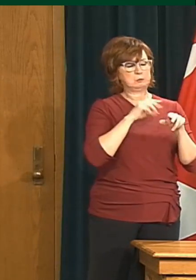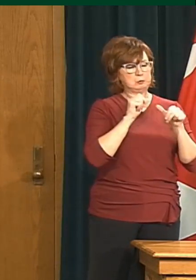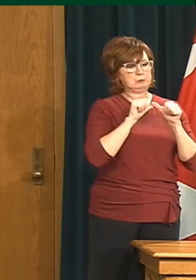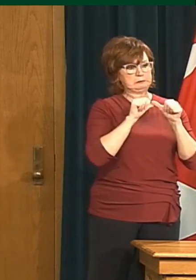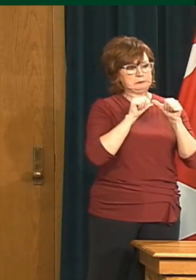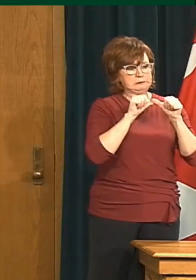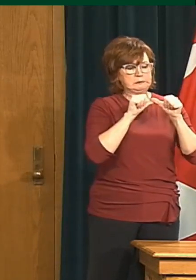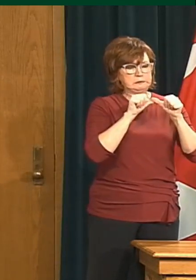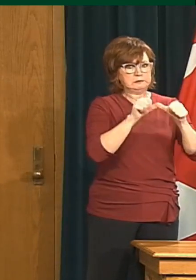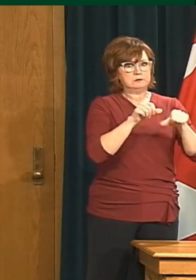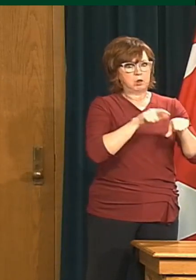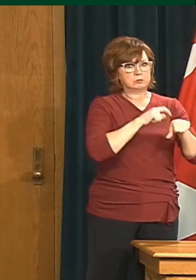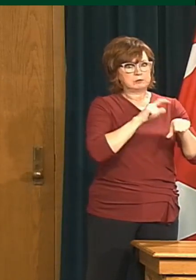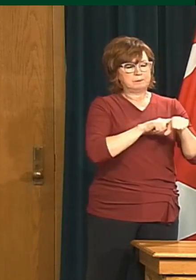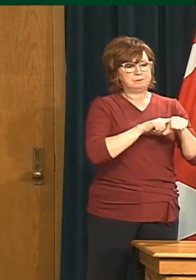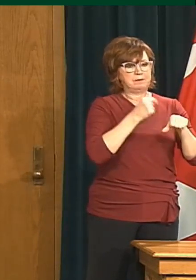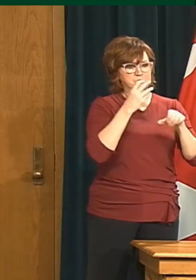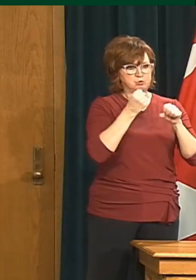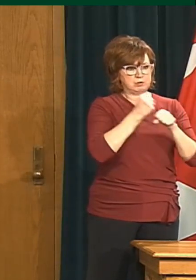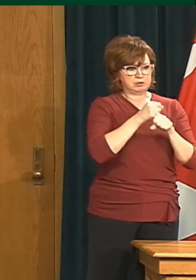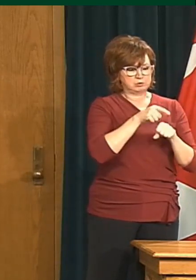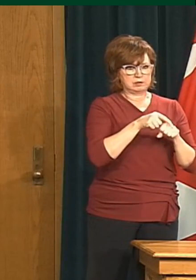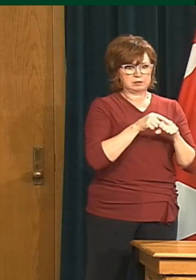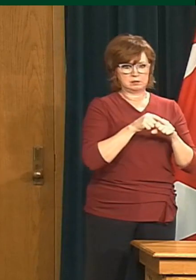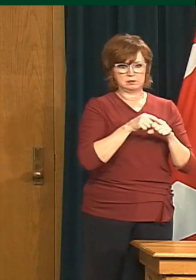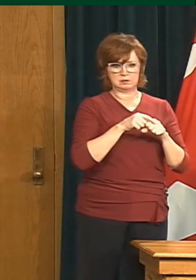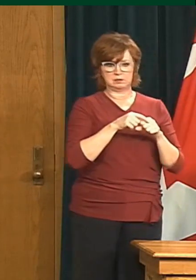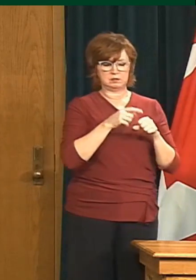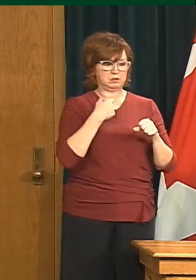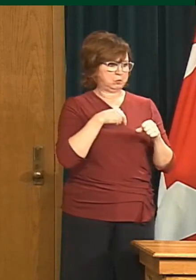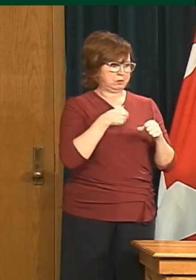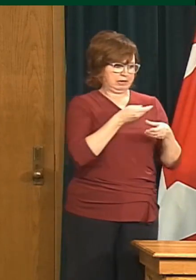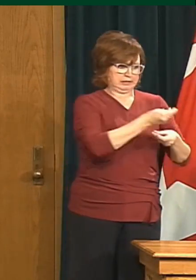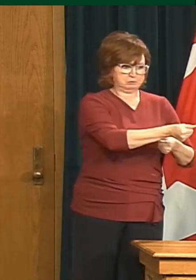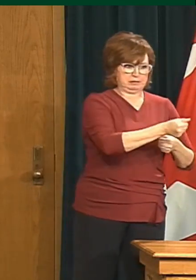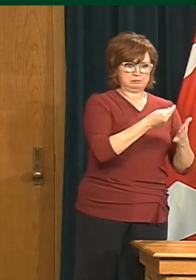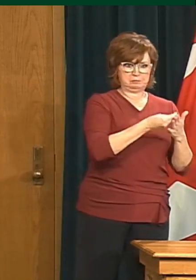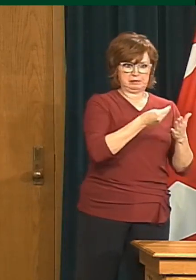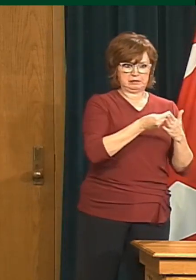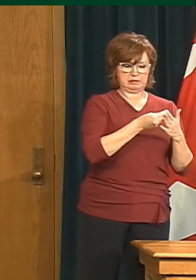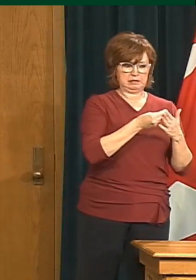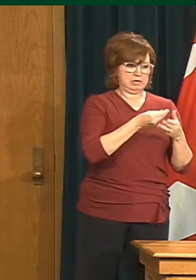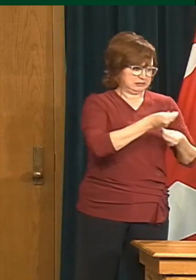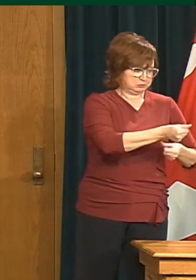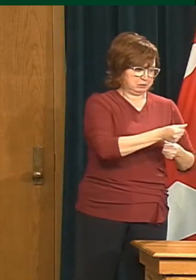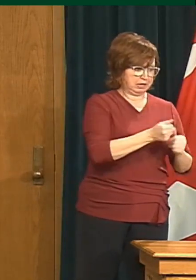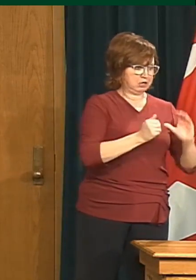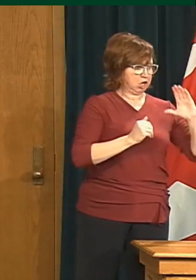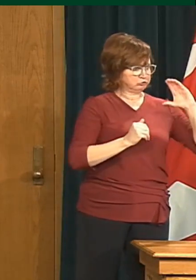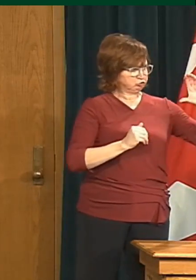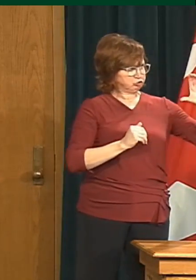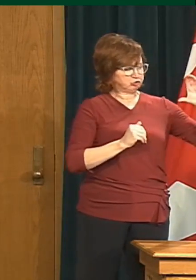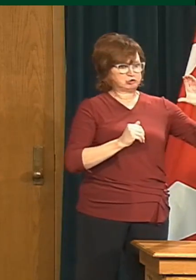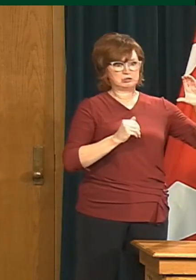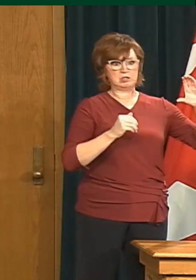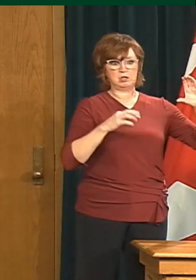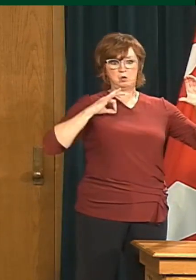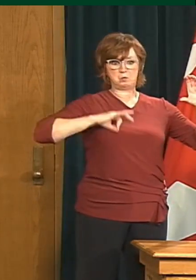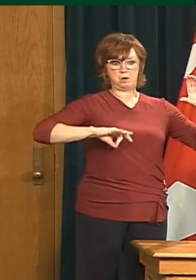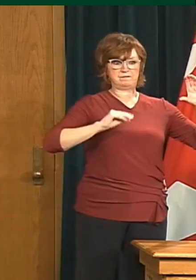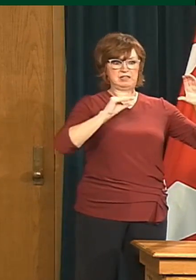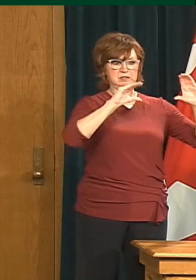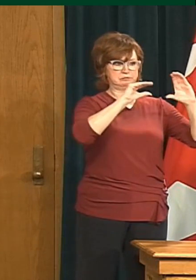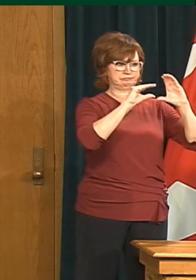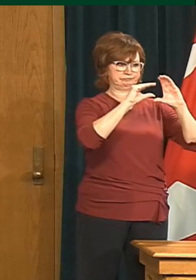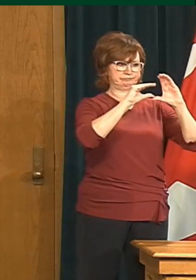was that our expenses were greater than our revenues. And so that's why we had to take the drastic measures